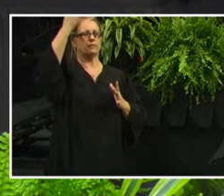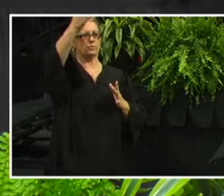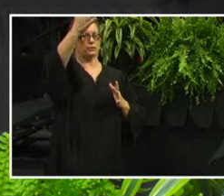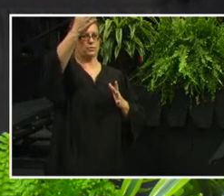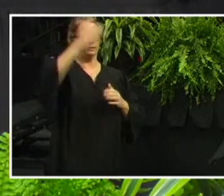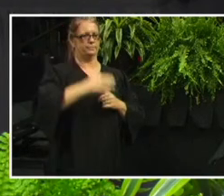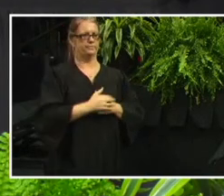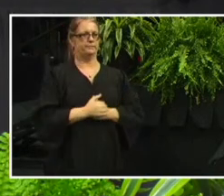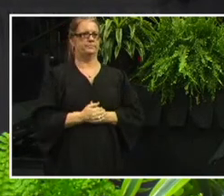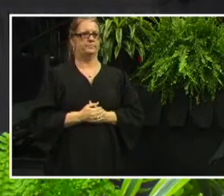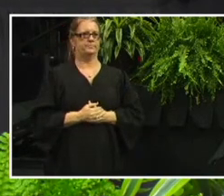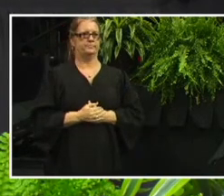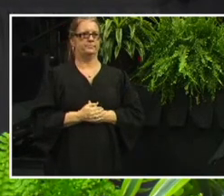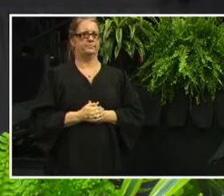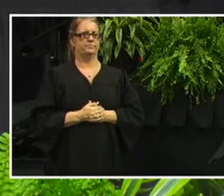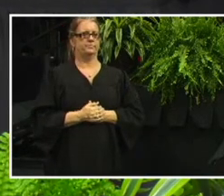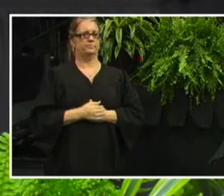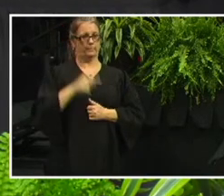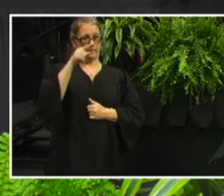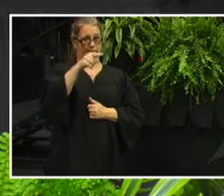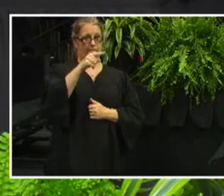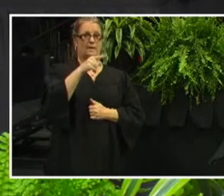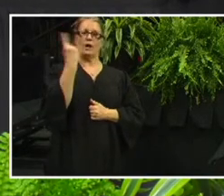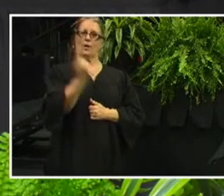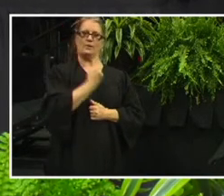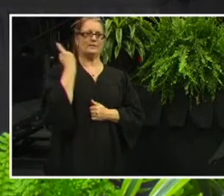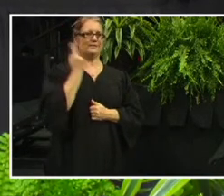endeavors. Once a Phoenix,